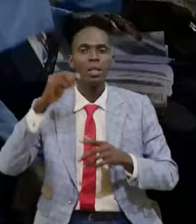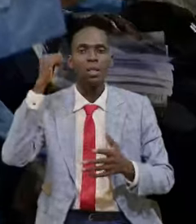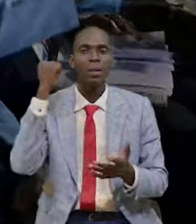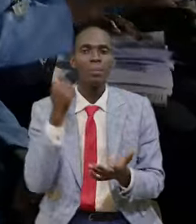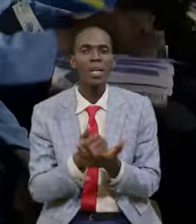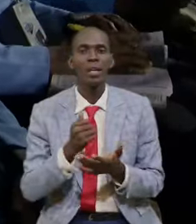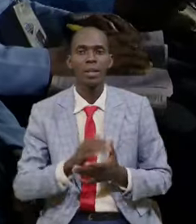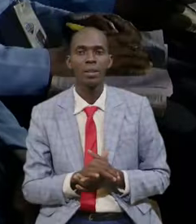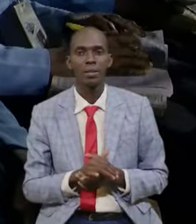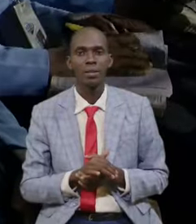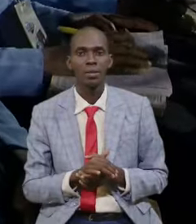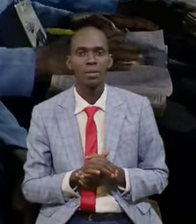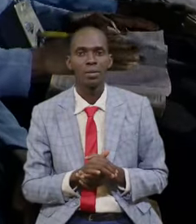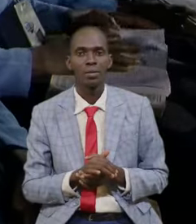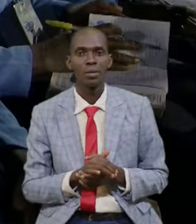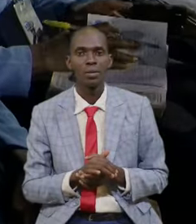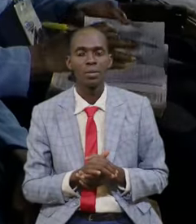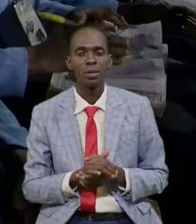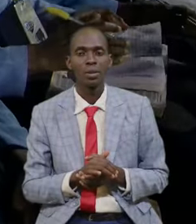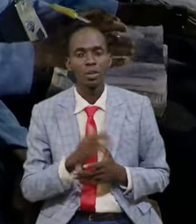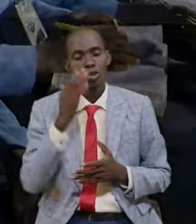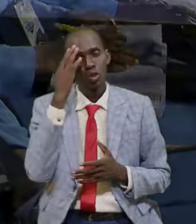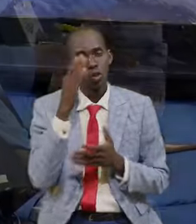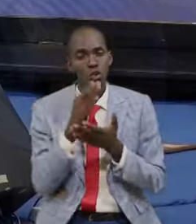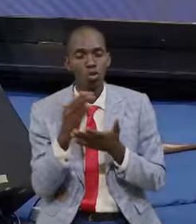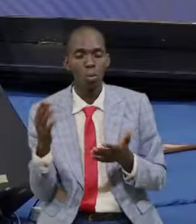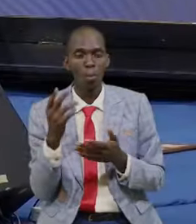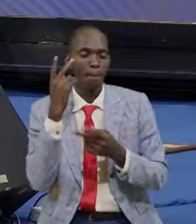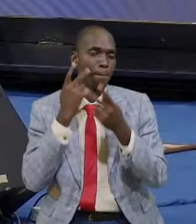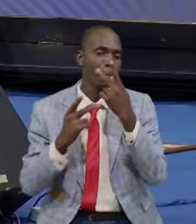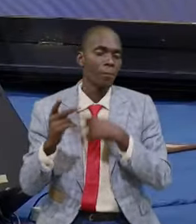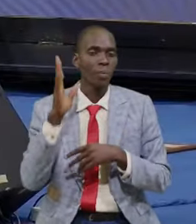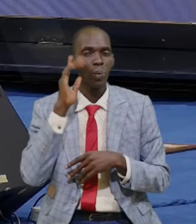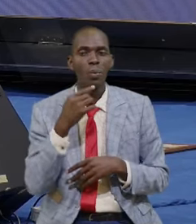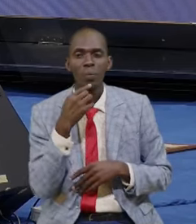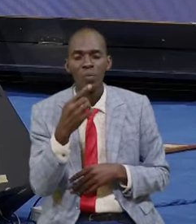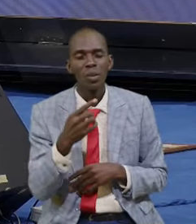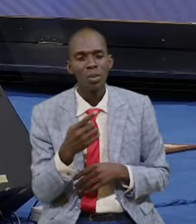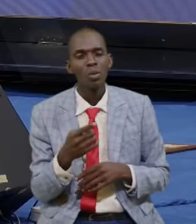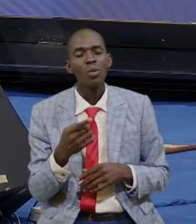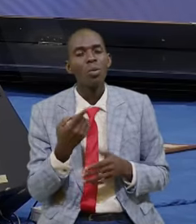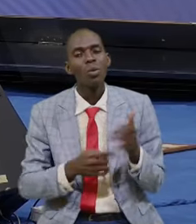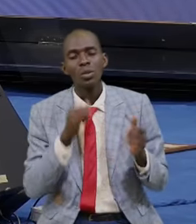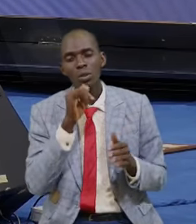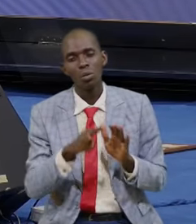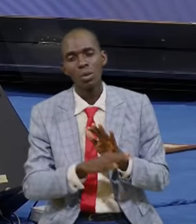Amen. You know, some prophets, they'll tell you, what's your background? What's